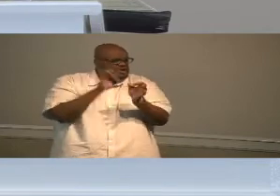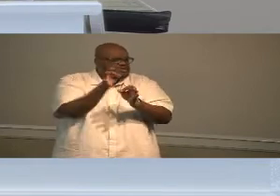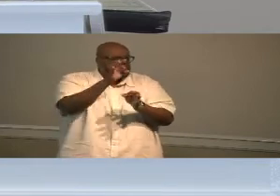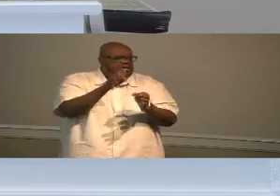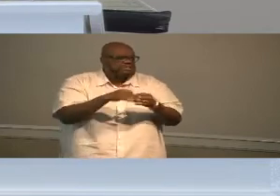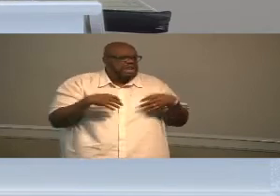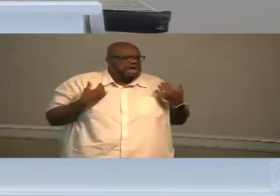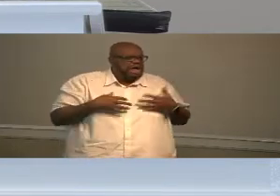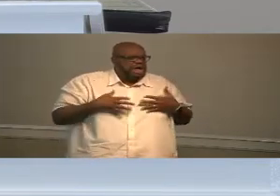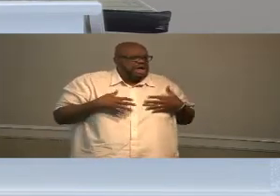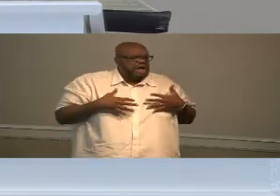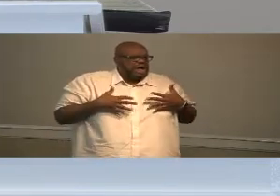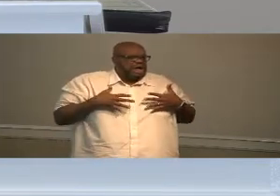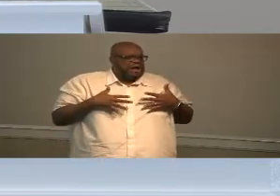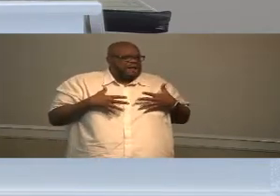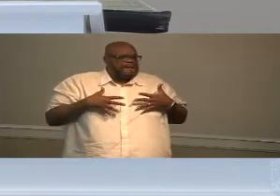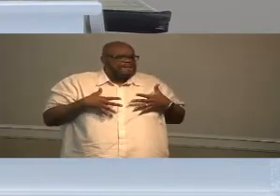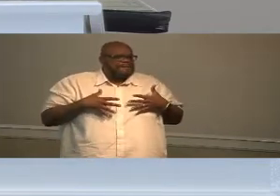for fear,